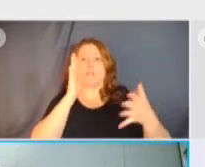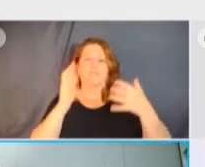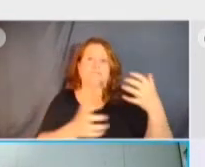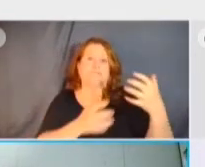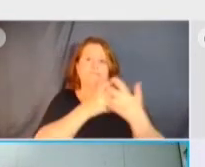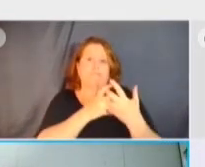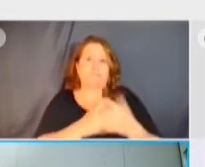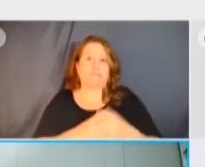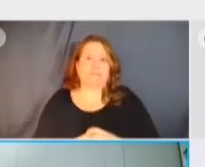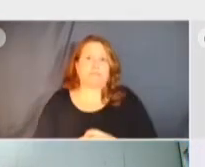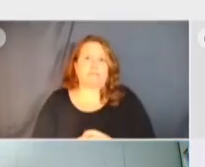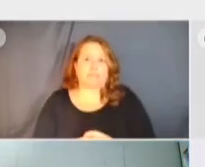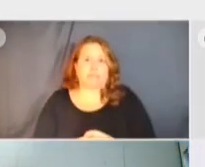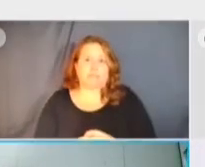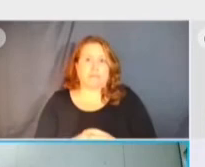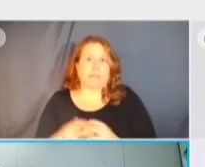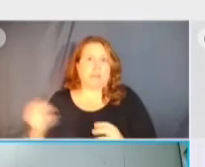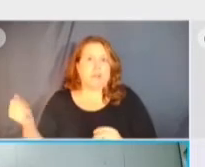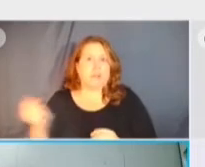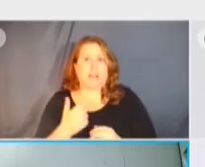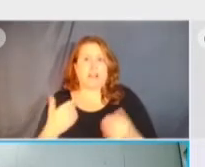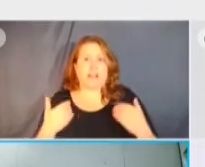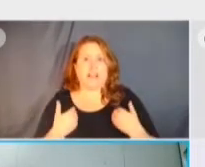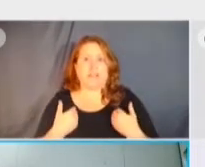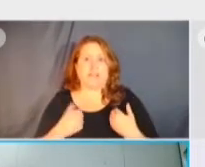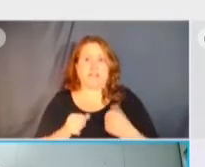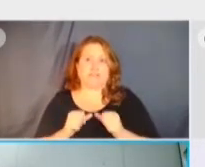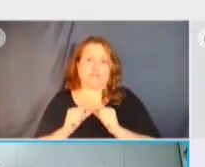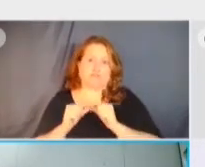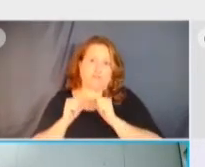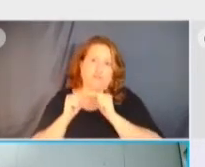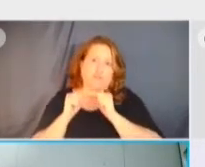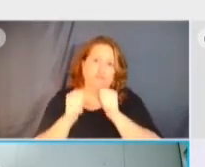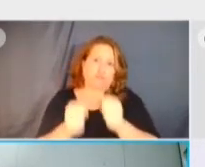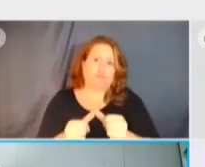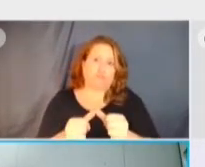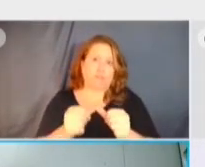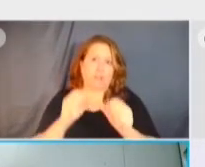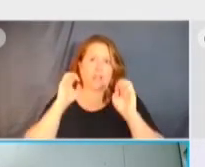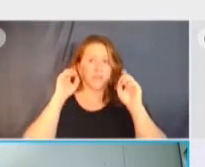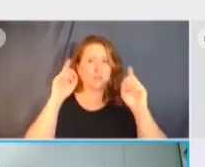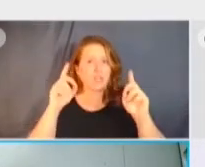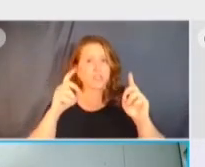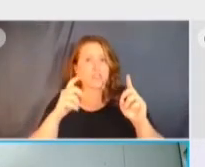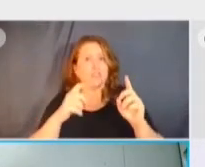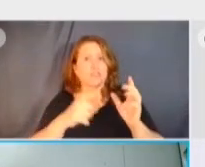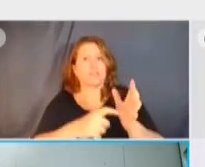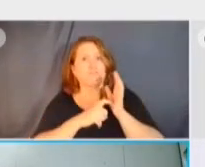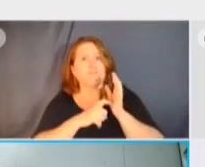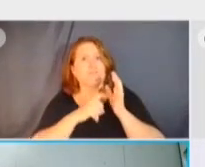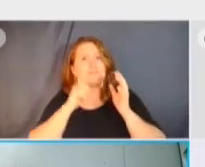certified public accountant continuing education credits, and five of them qualify for CLE.